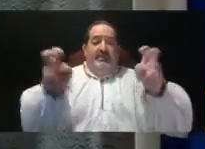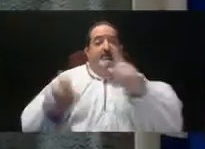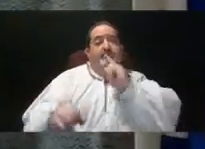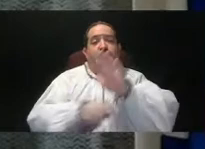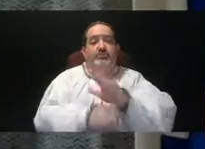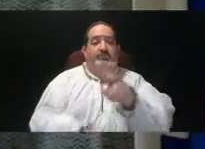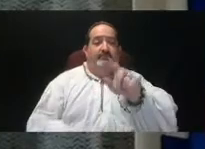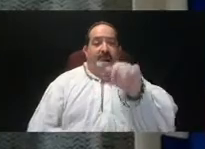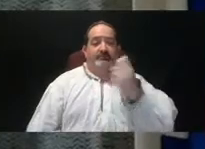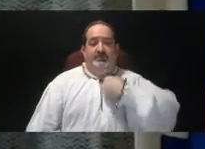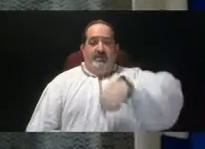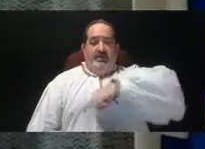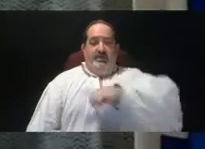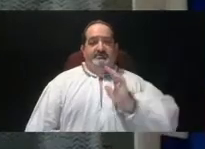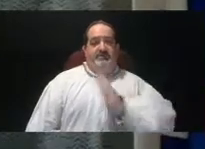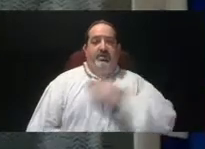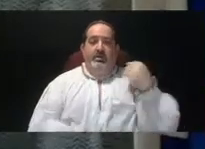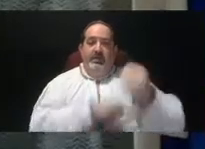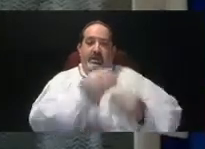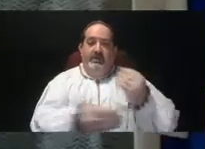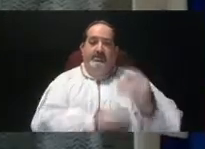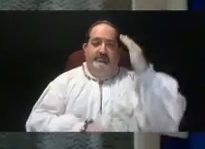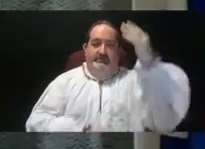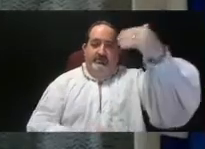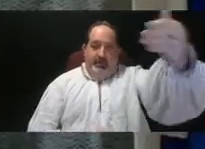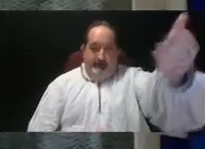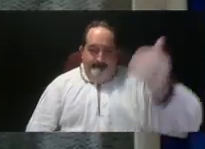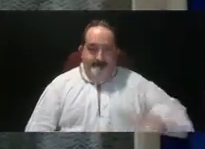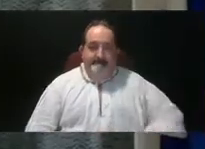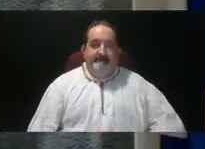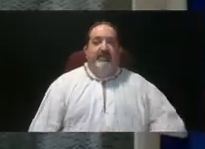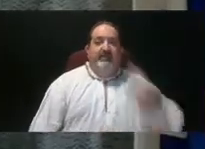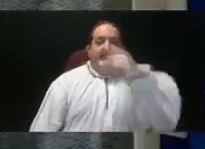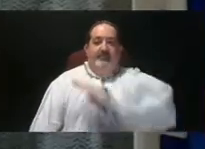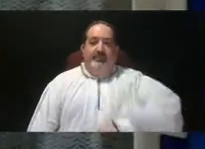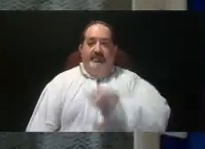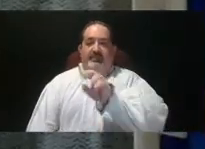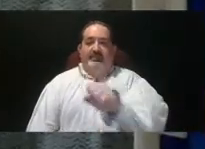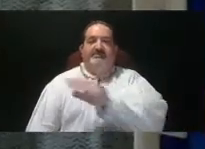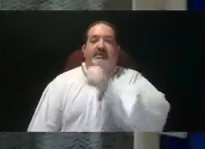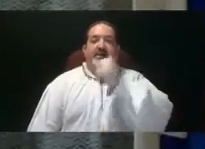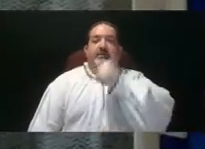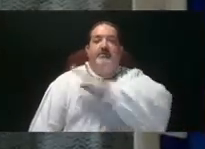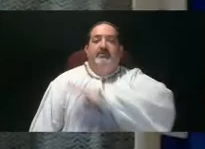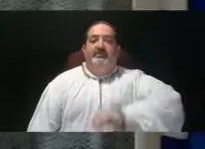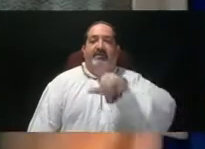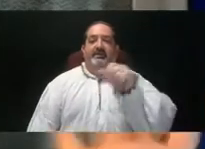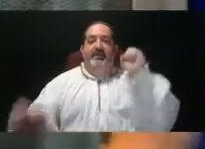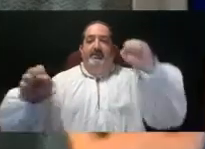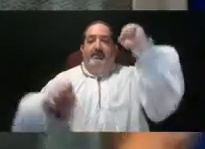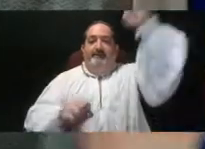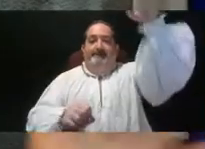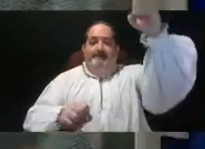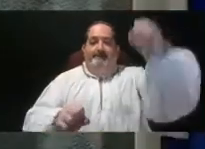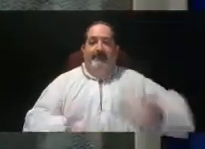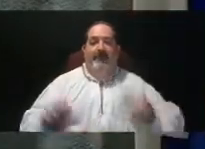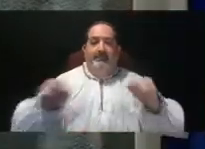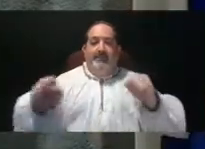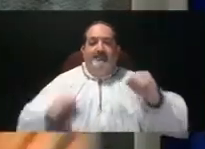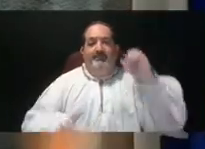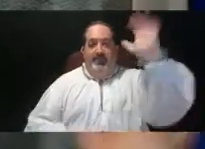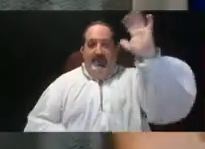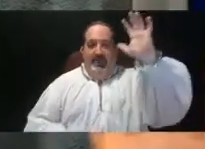to us and to our heirs to come. For Baron Jens and Baroness Ida, hip hip, hip